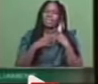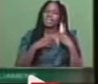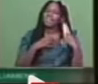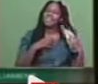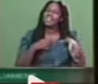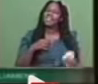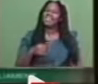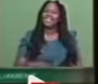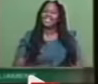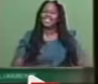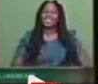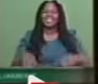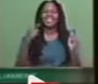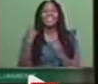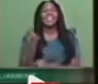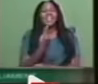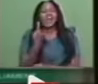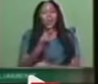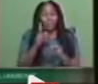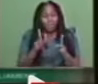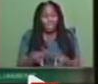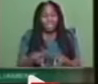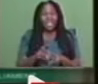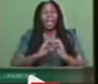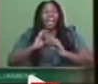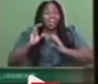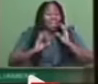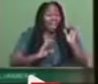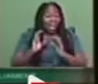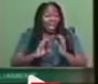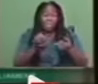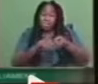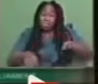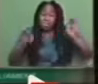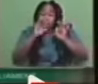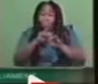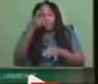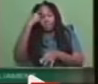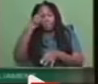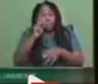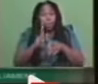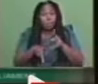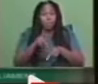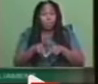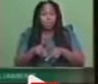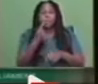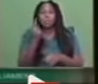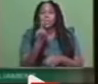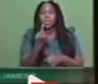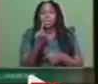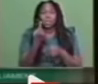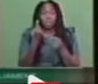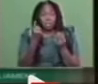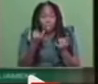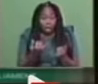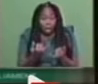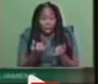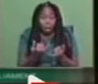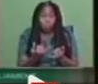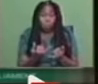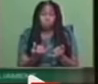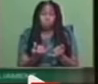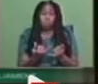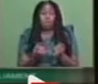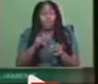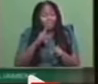is vital to them functioning, especially now in the COVID time, especially now. The cost of a used